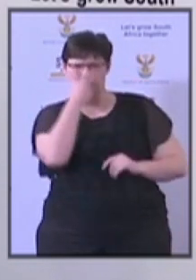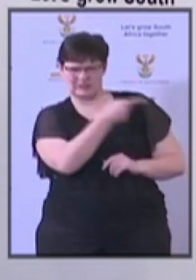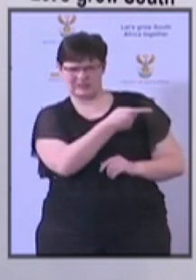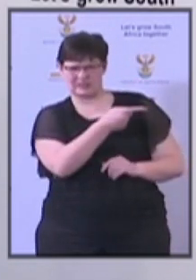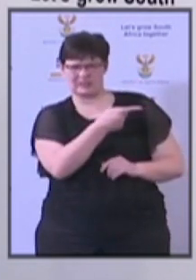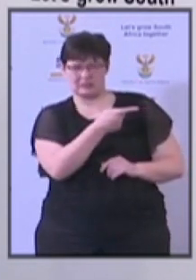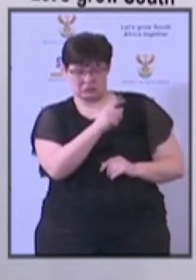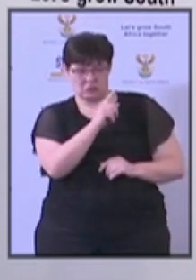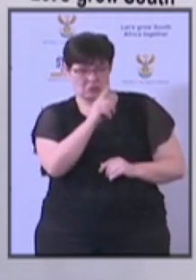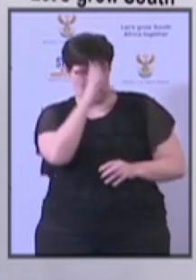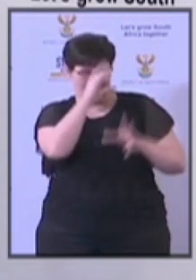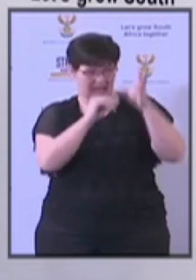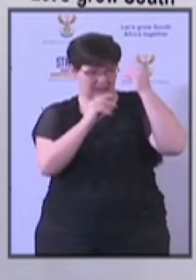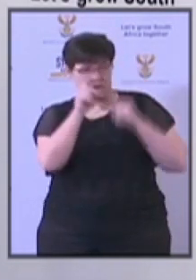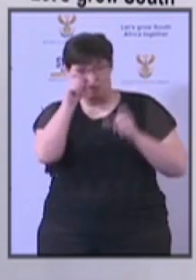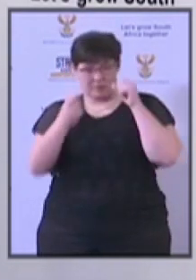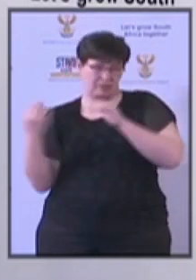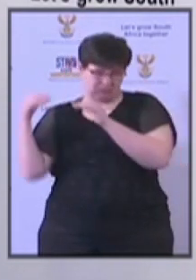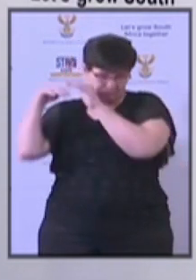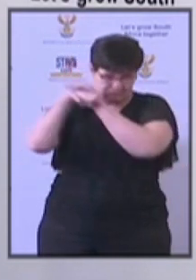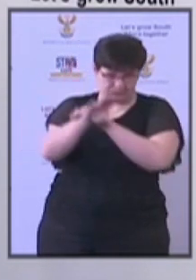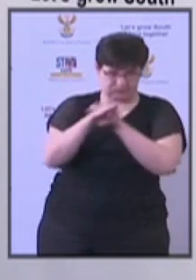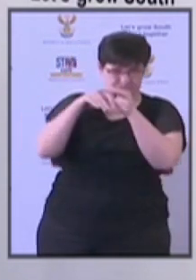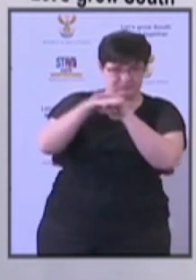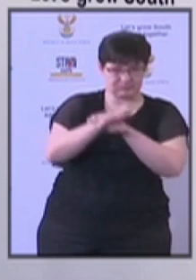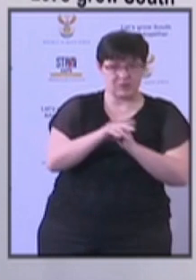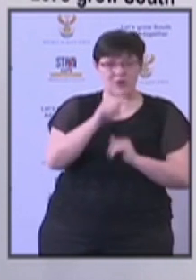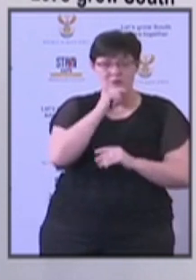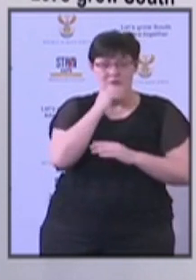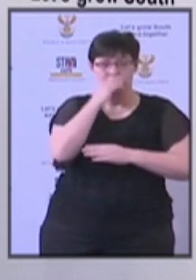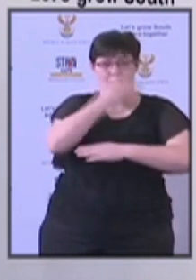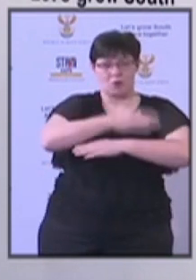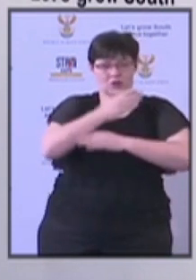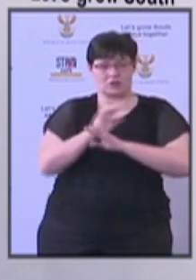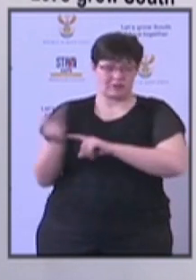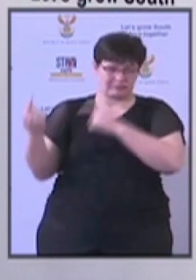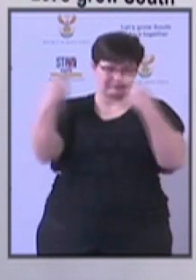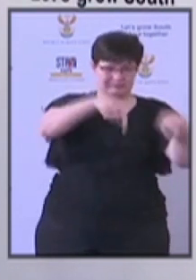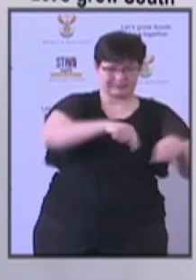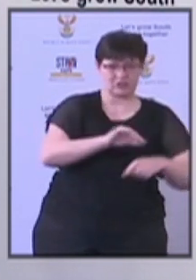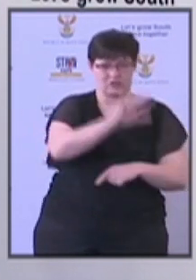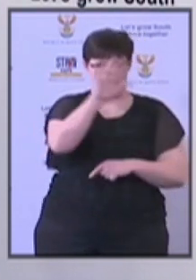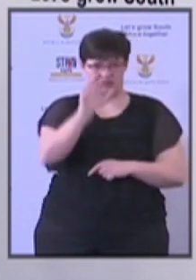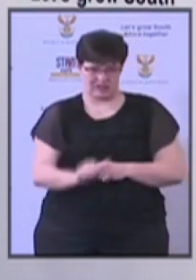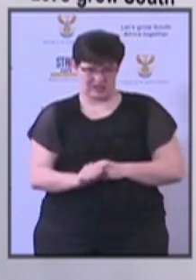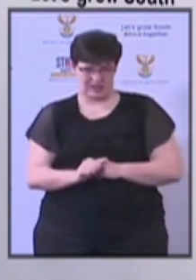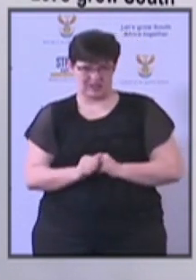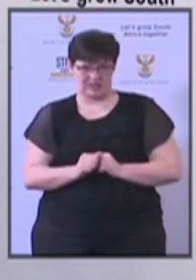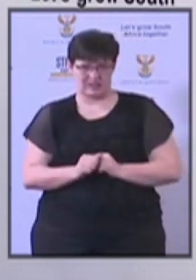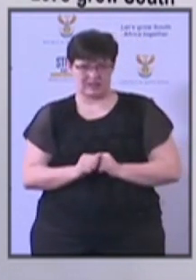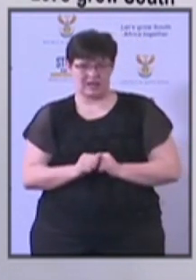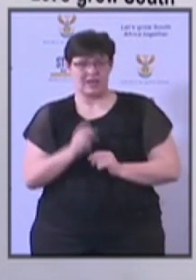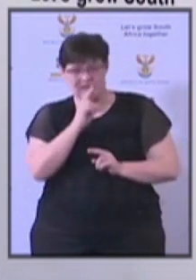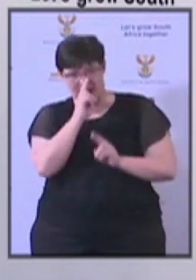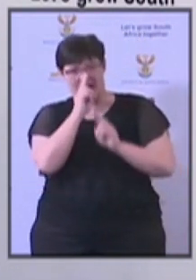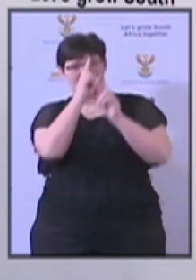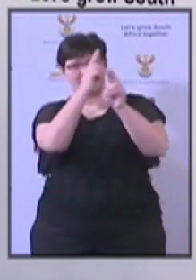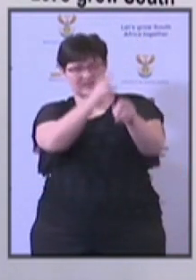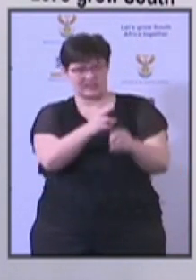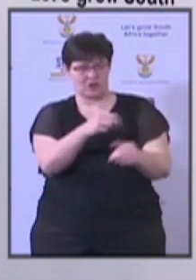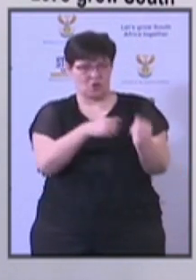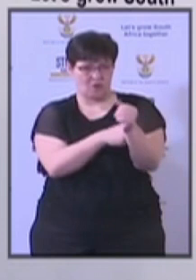new trends in terms of people using border lines to cross and end up visiting your office in South